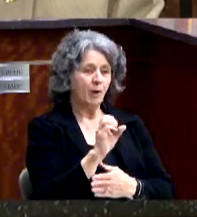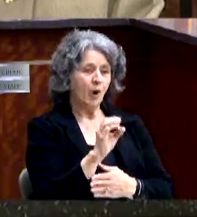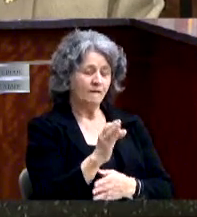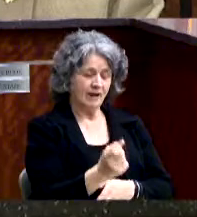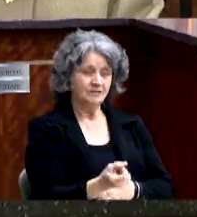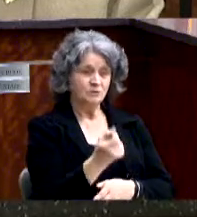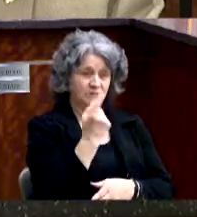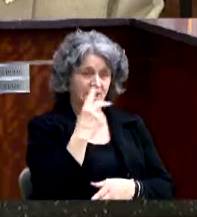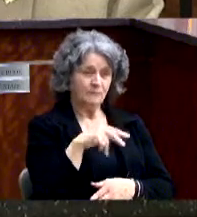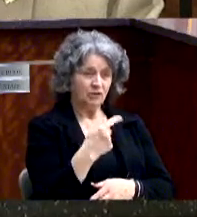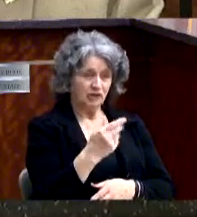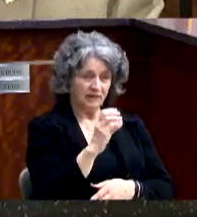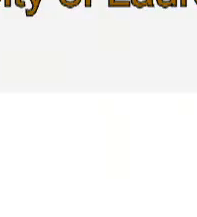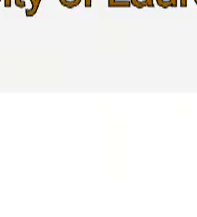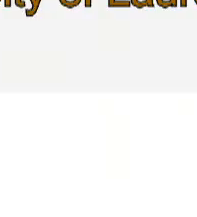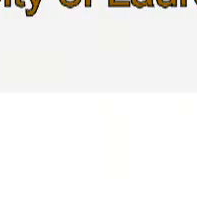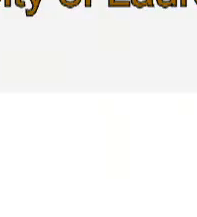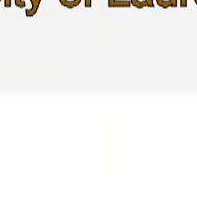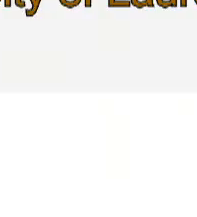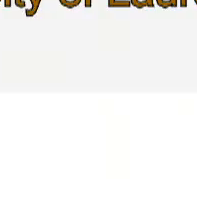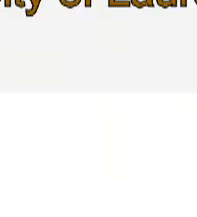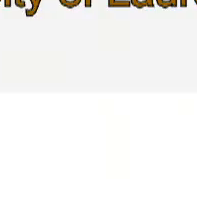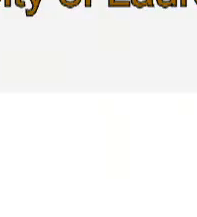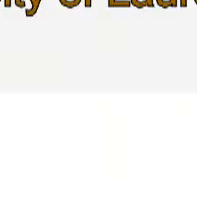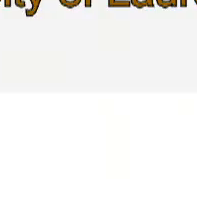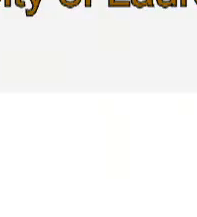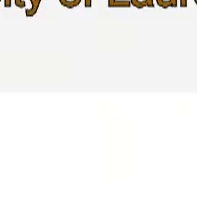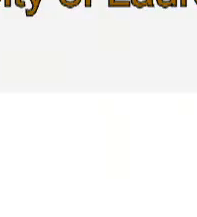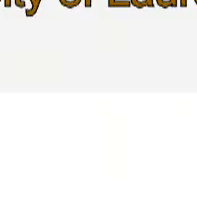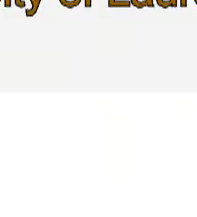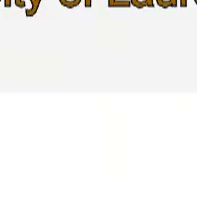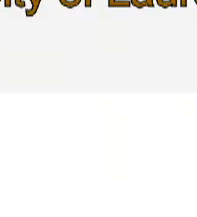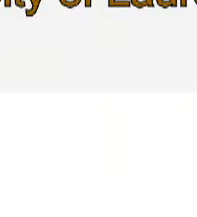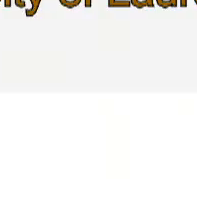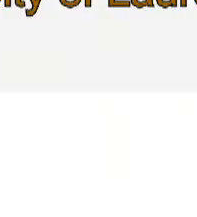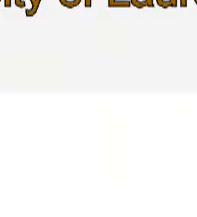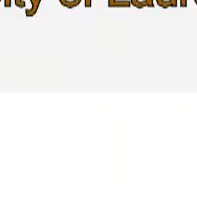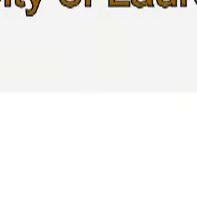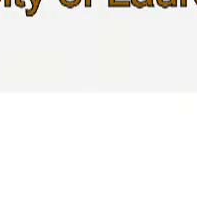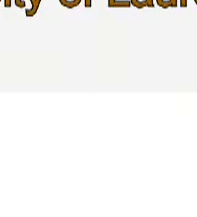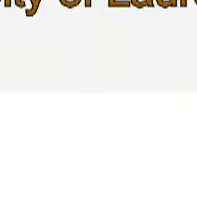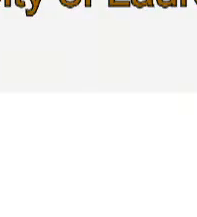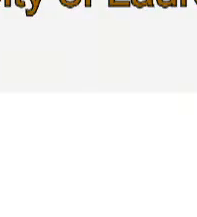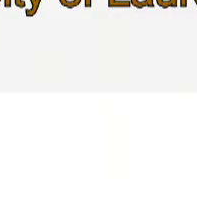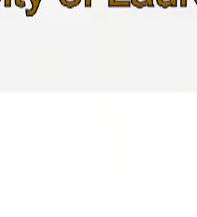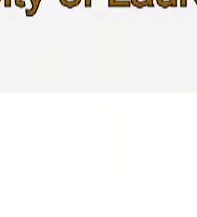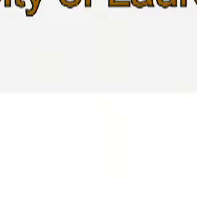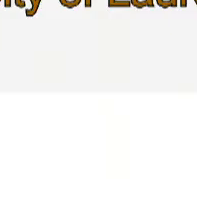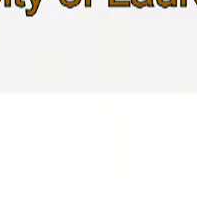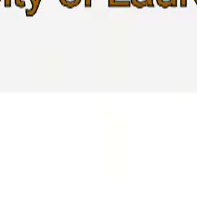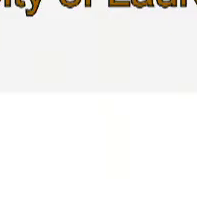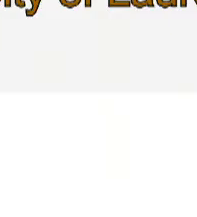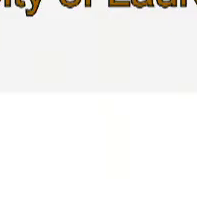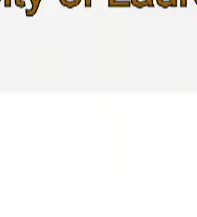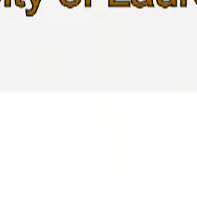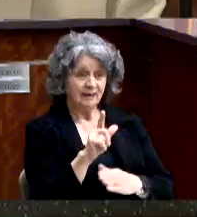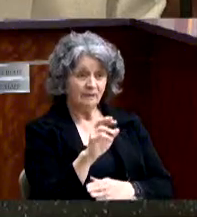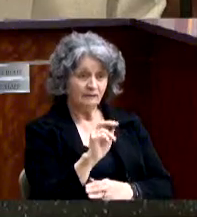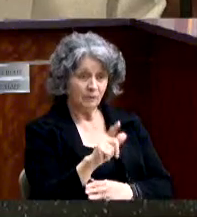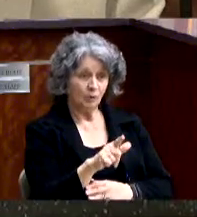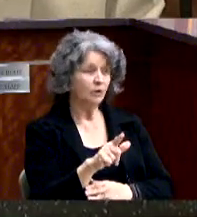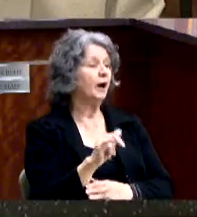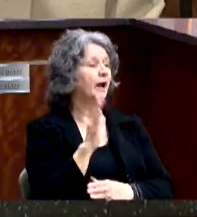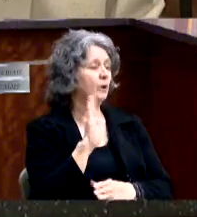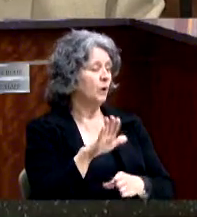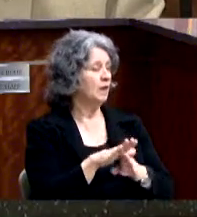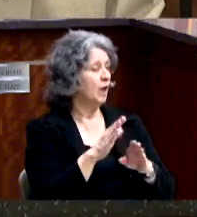with Litchfield County regarding required improvements to the roads being transferred to the City of Laurel. I'll open the